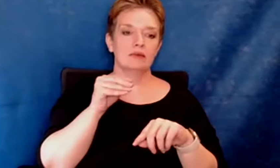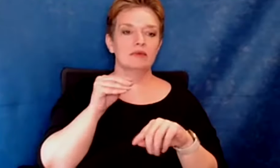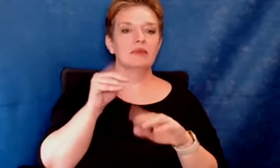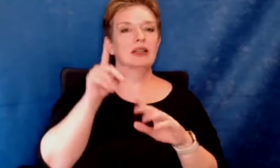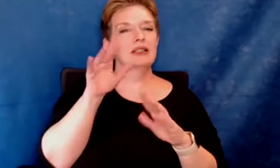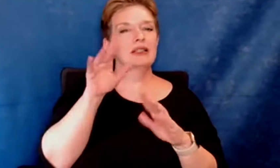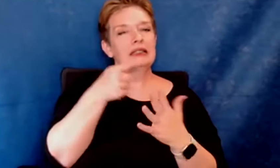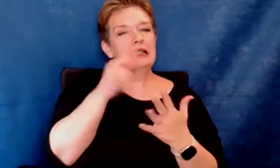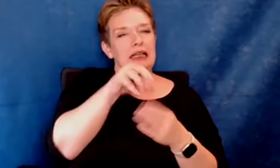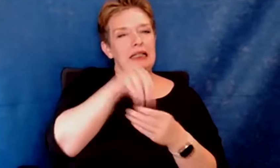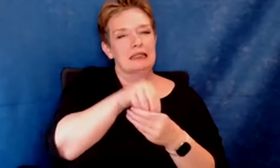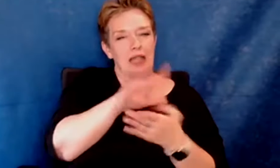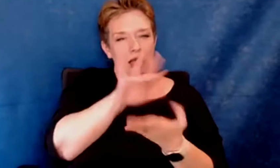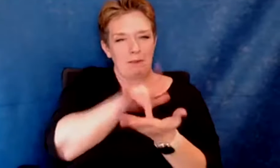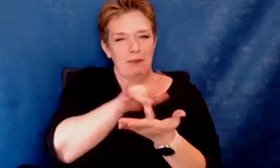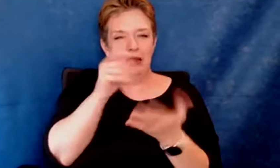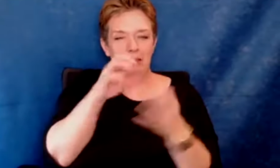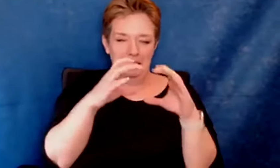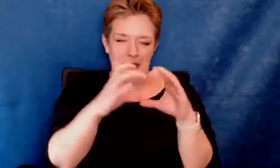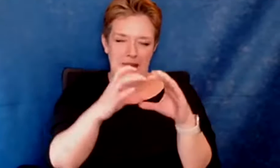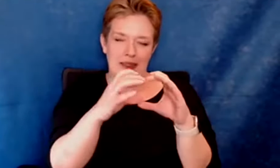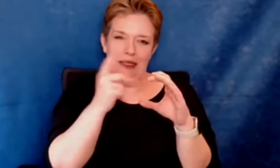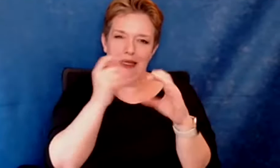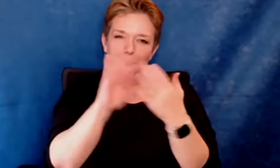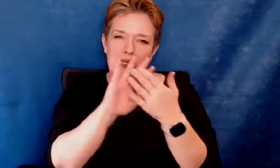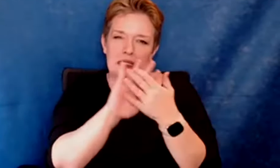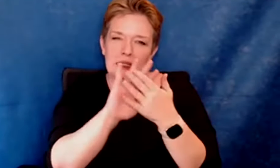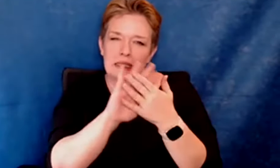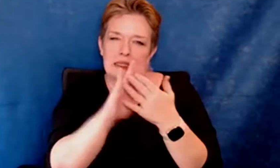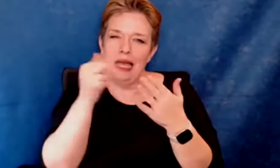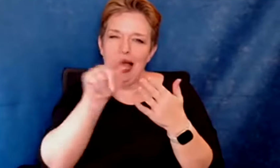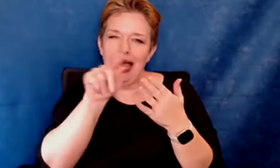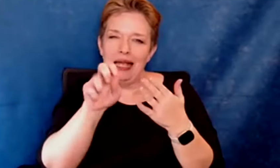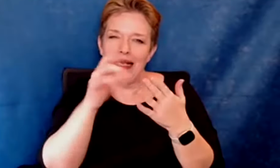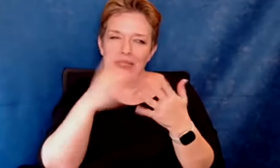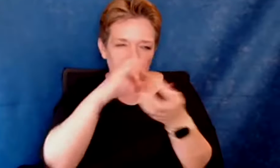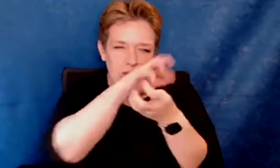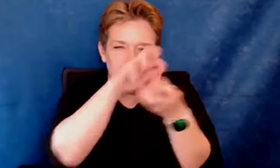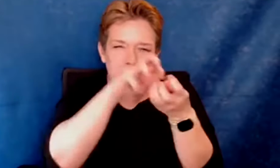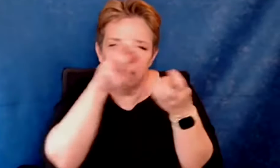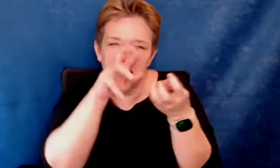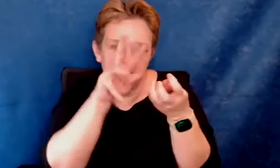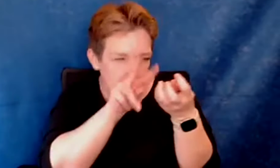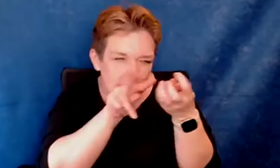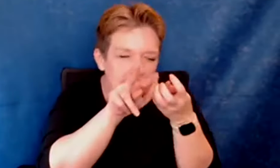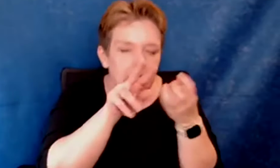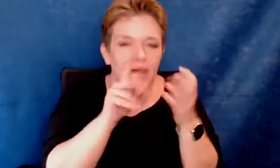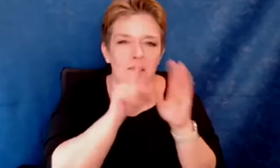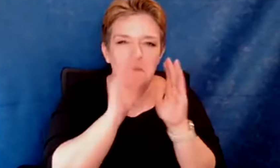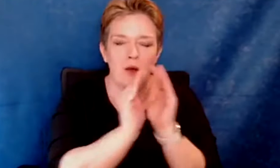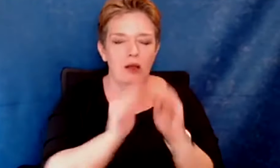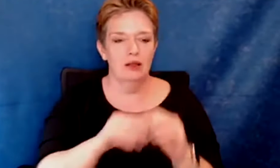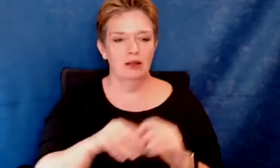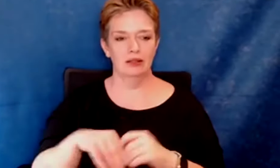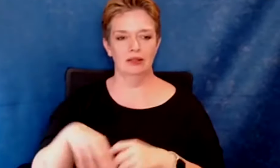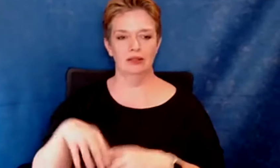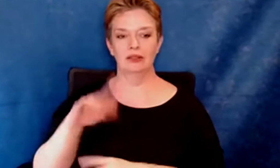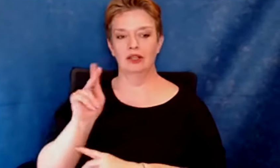hazy, small scale items like that. So thank you. They're incredible. They look so dimensional in person. It's